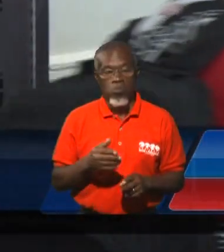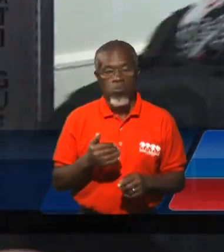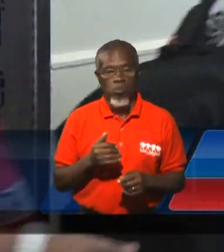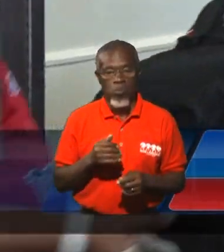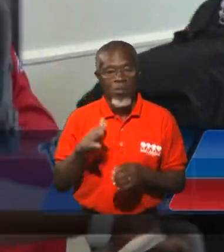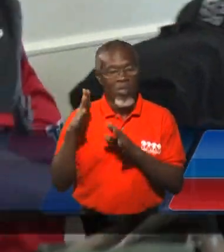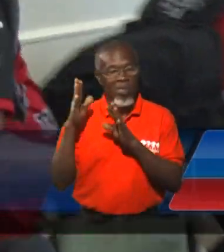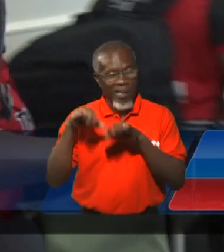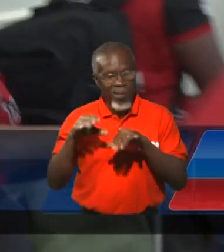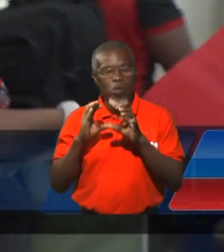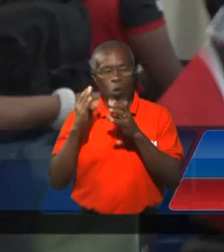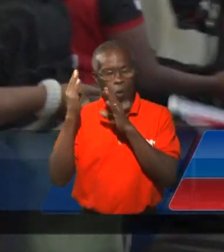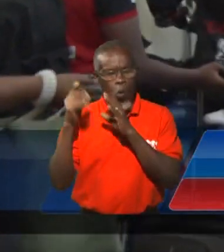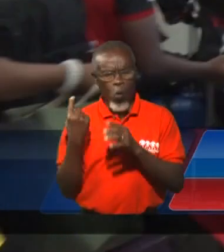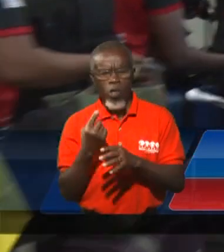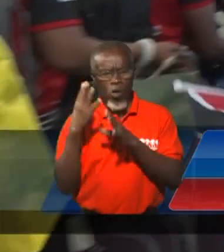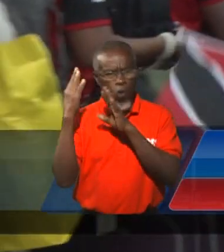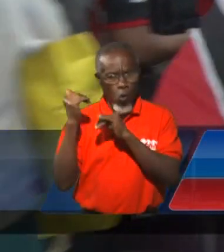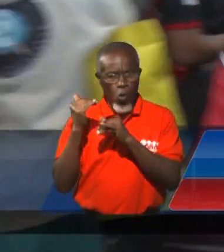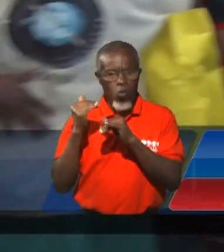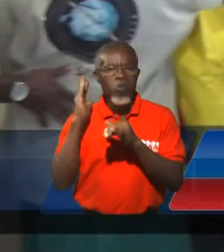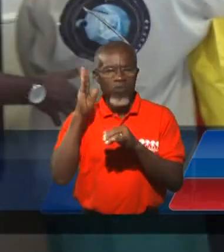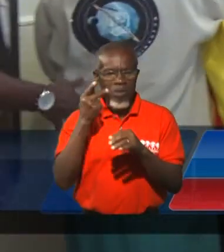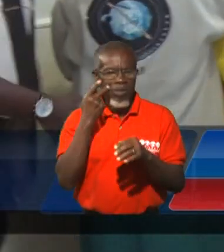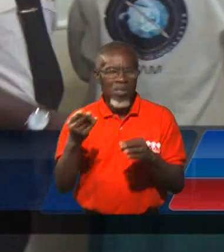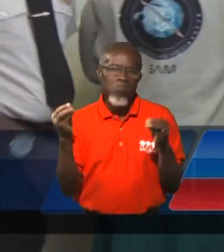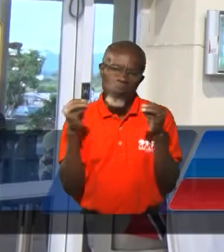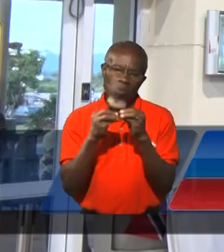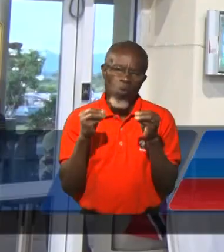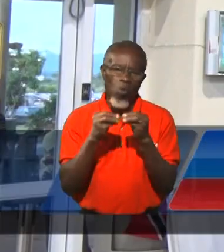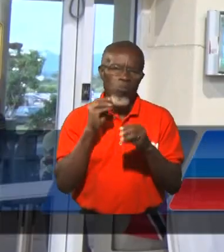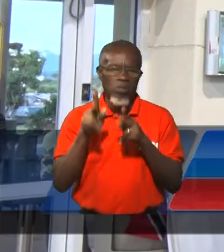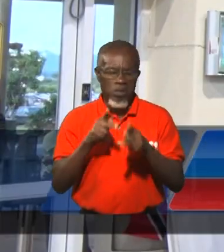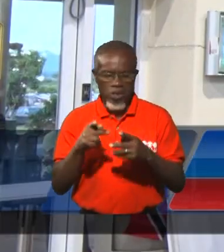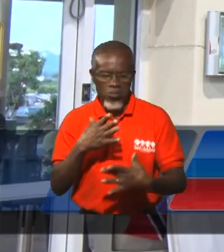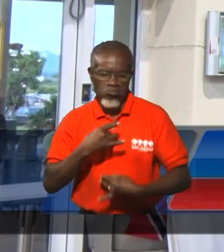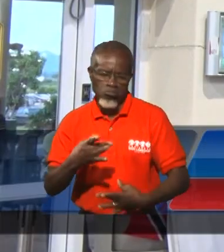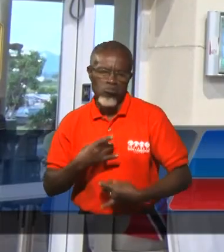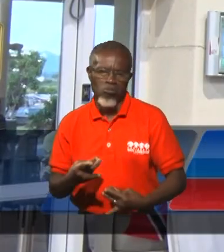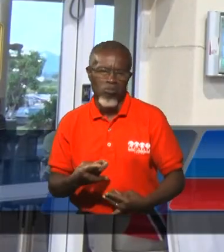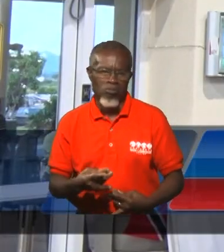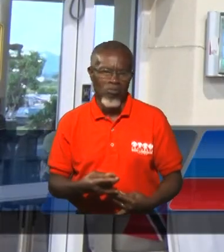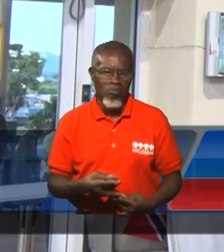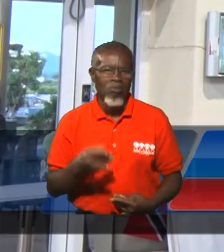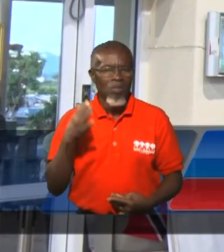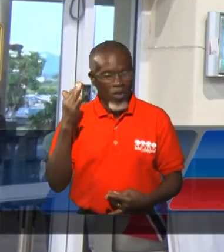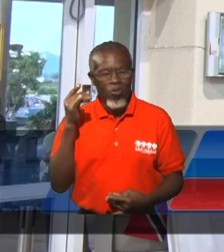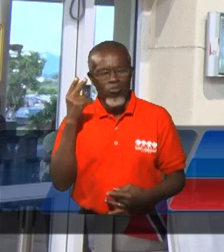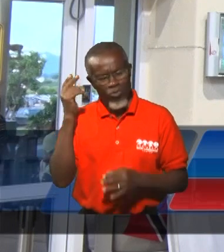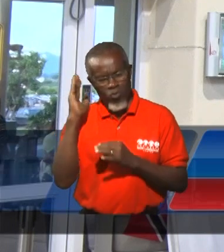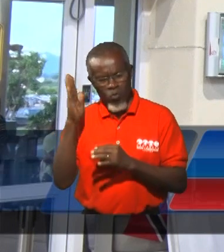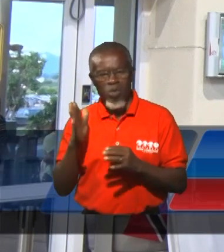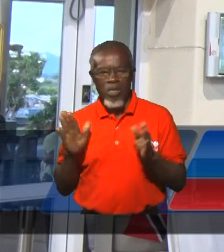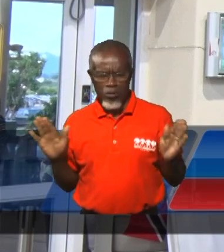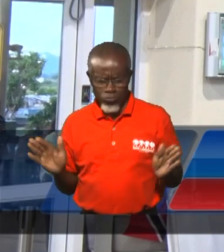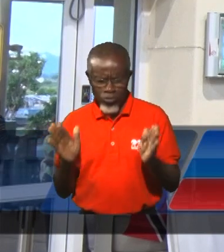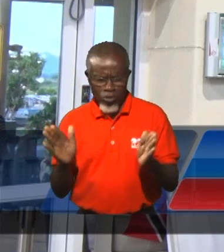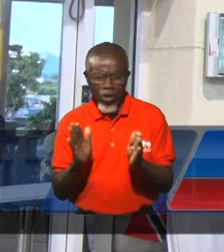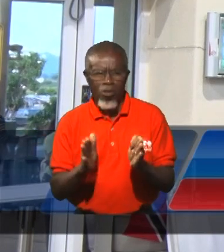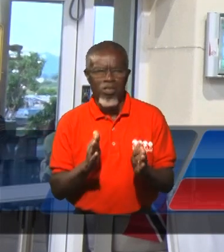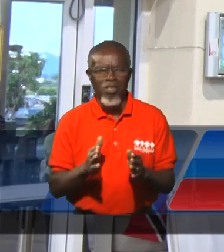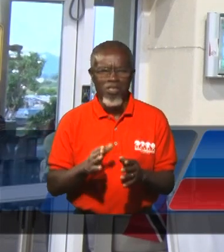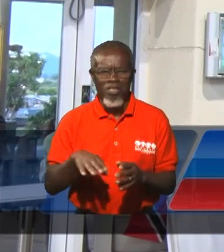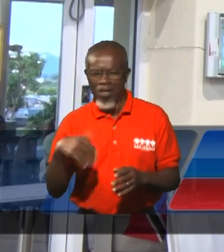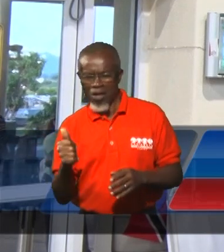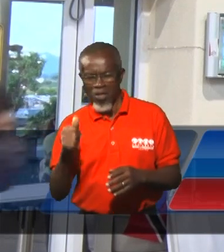only hope this encourages further interest by other students. I really hope that it'll encourage them to even surpass me,